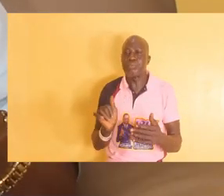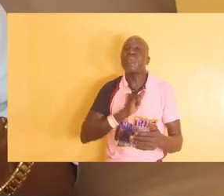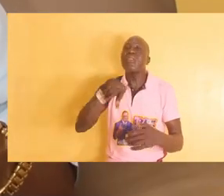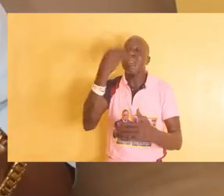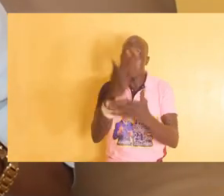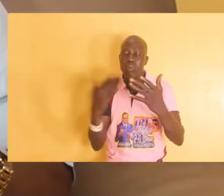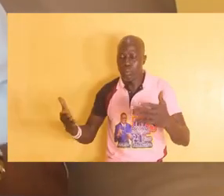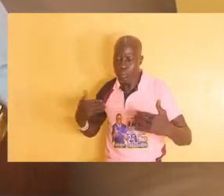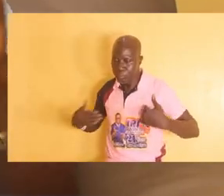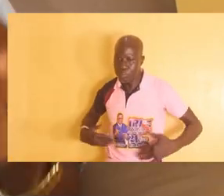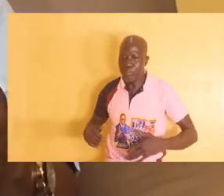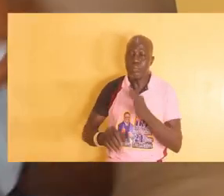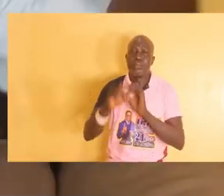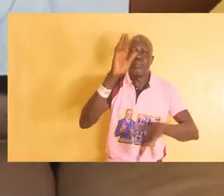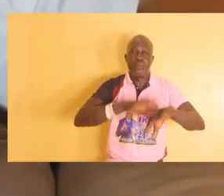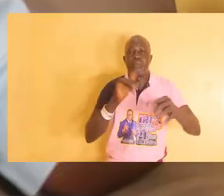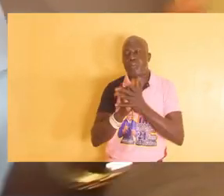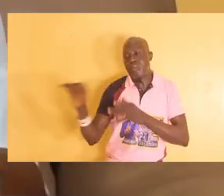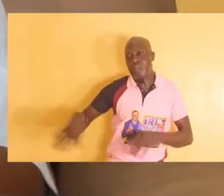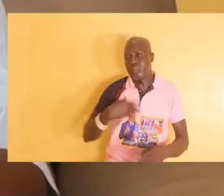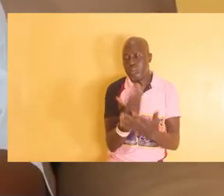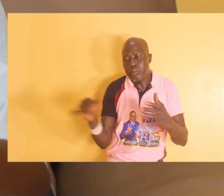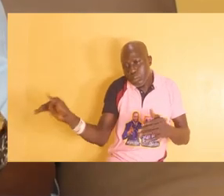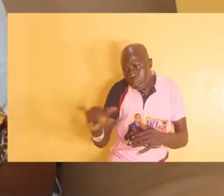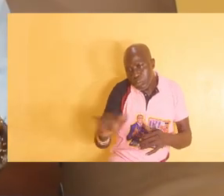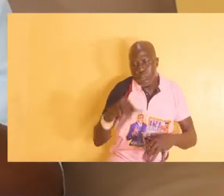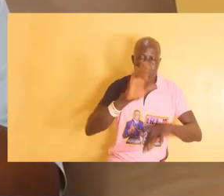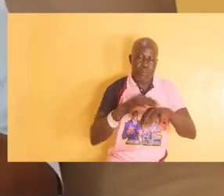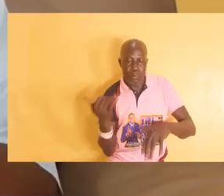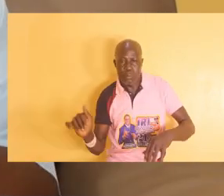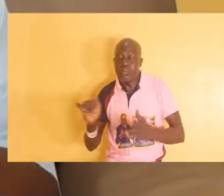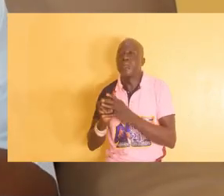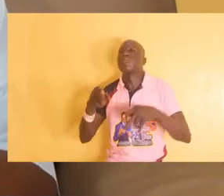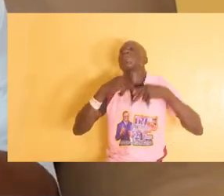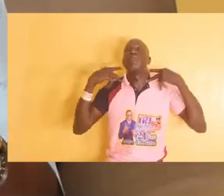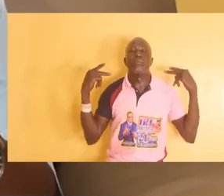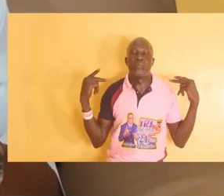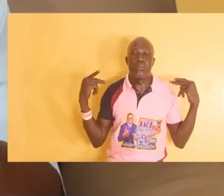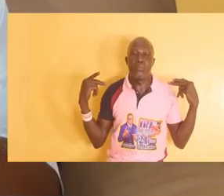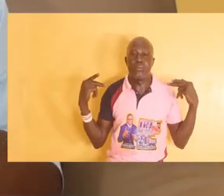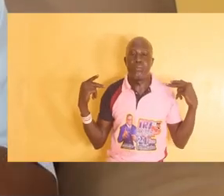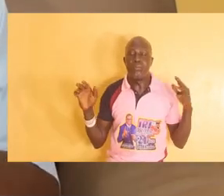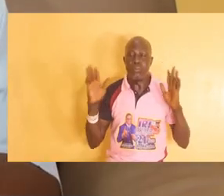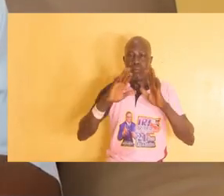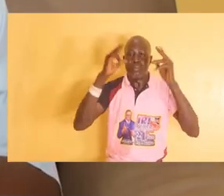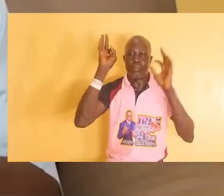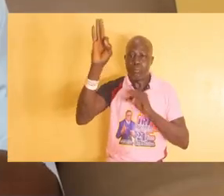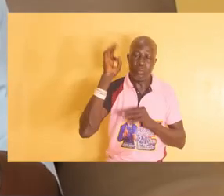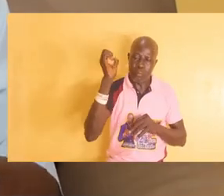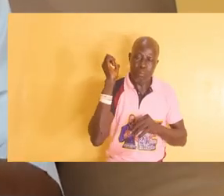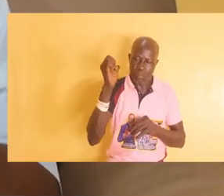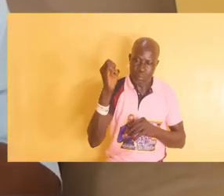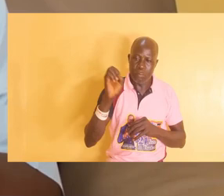Amen. I told somebody, I said we have the same calling. Pastor,